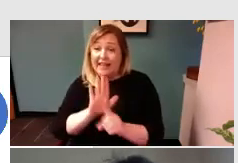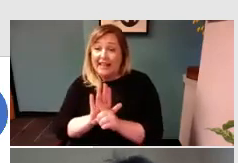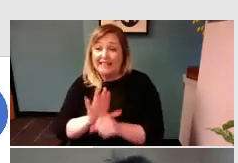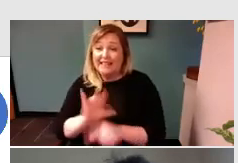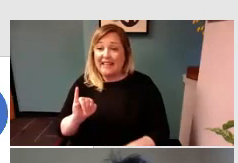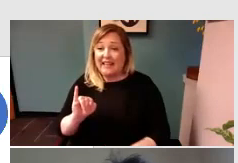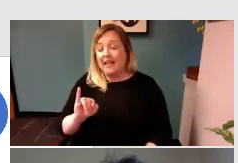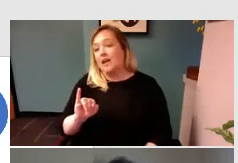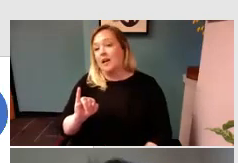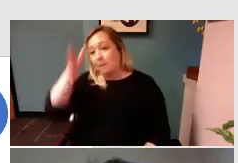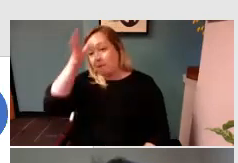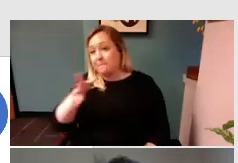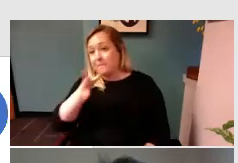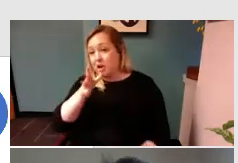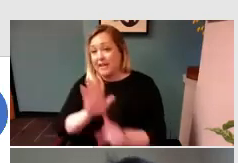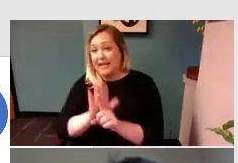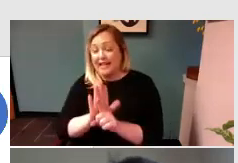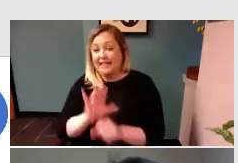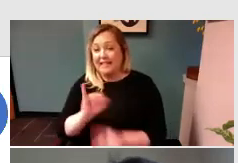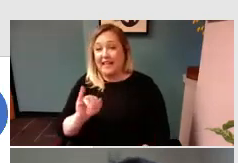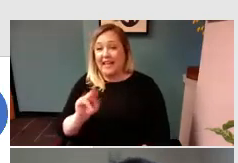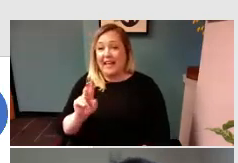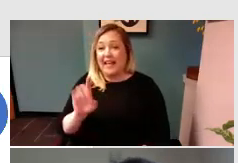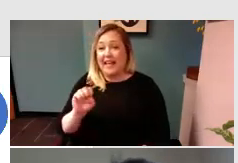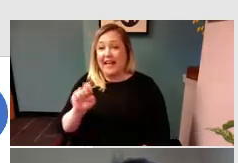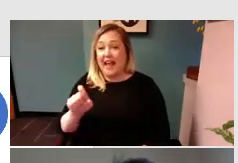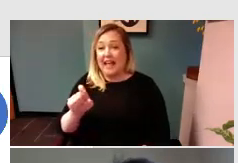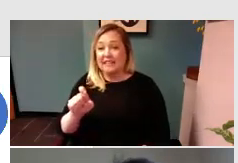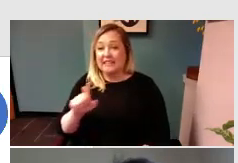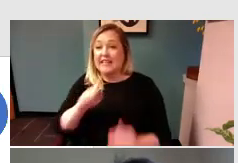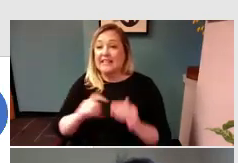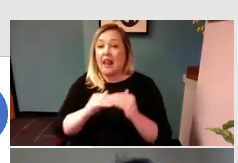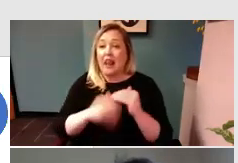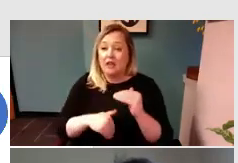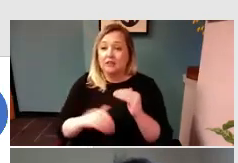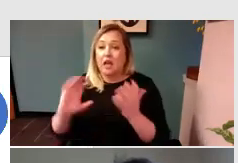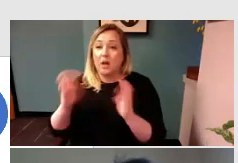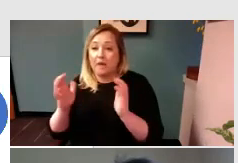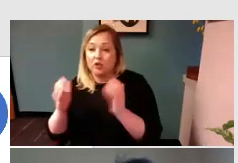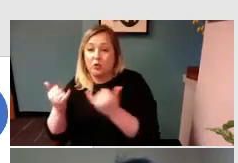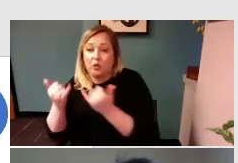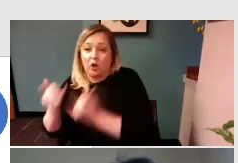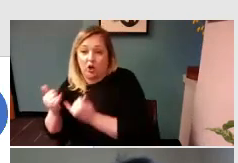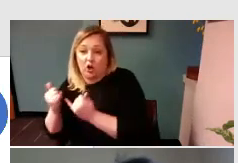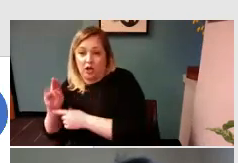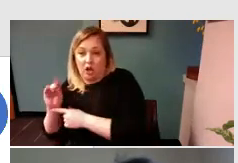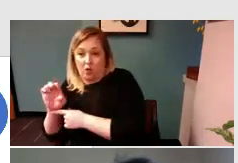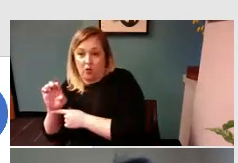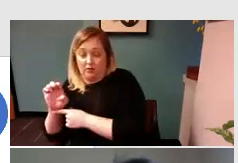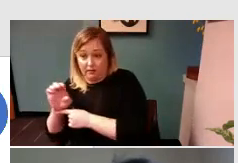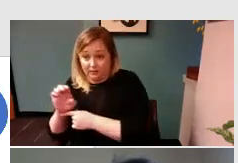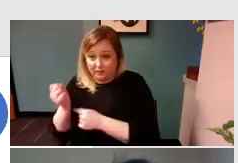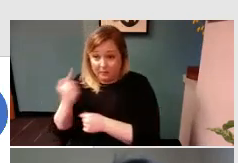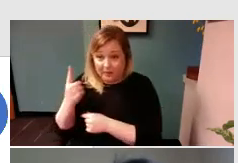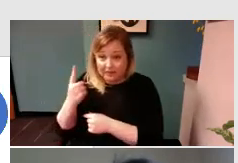the parent's index would be smaller than the current index. Does that make sense? So